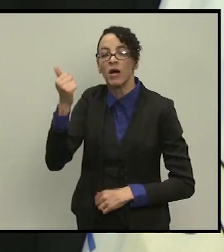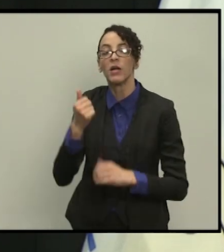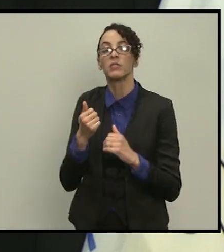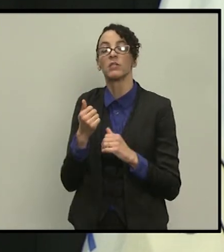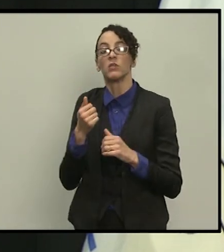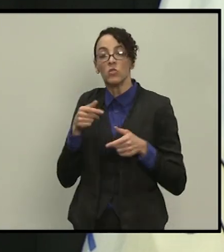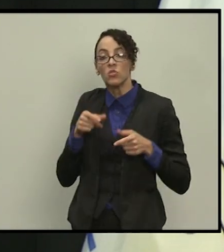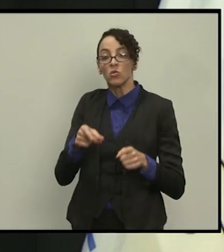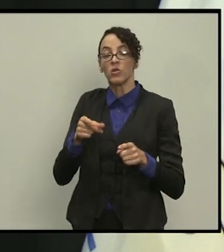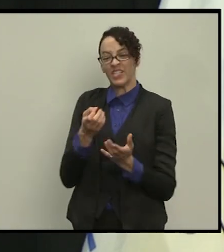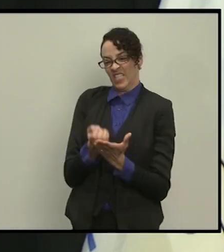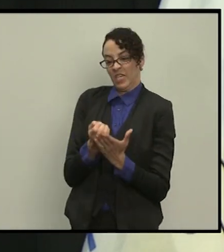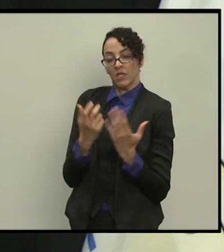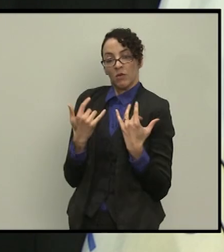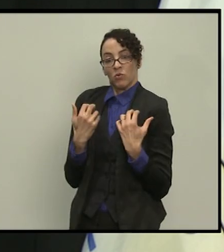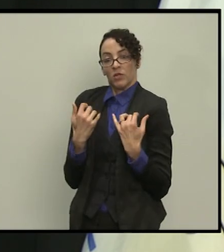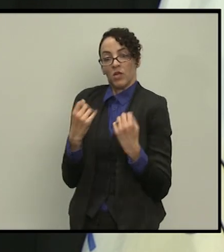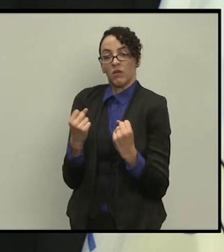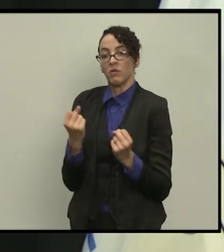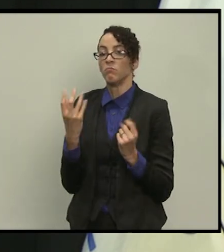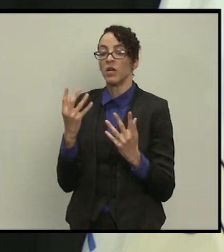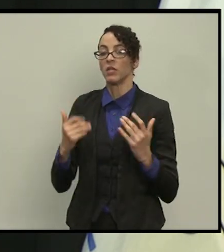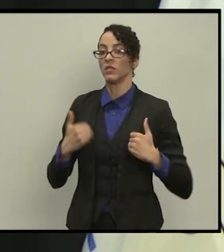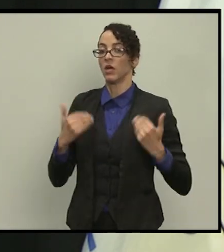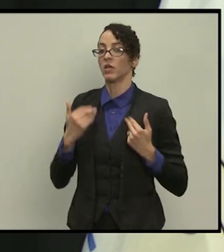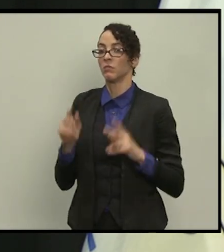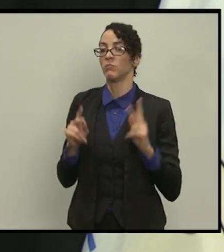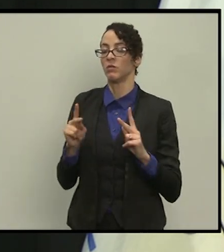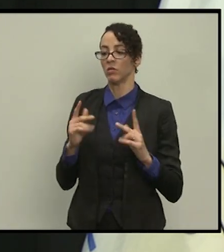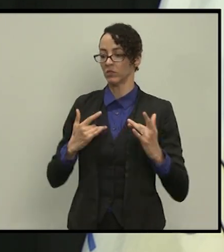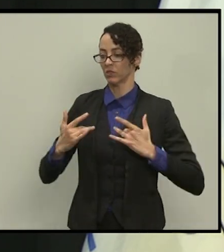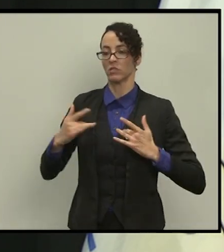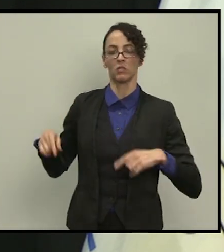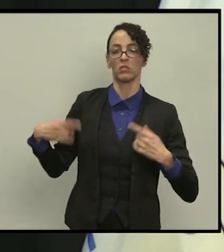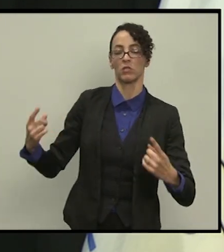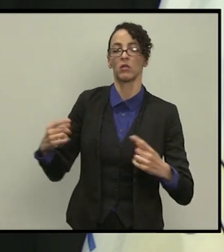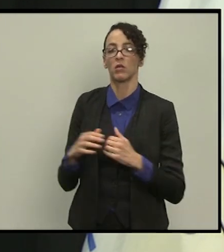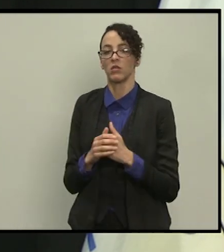very concerned. They have been contributing through the years to their